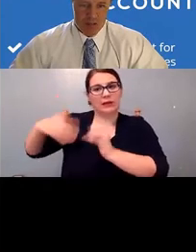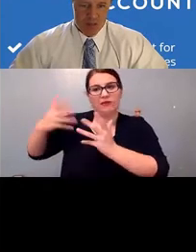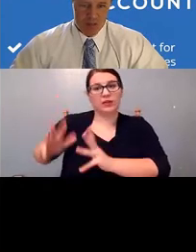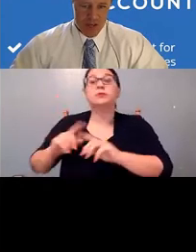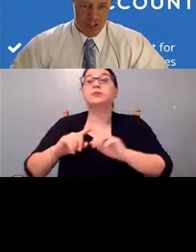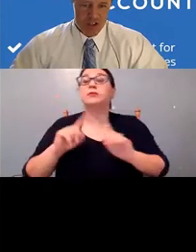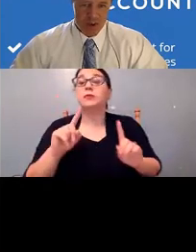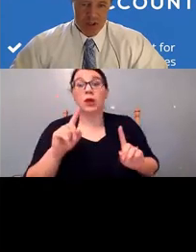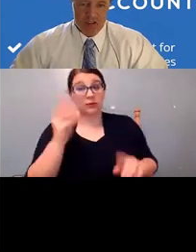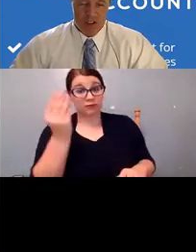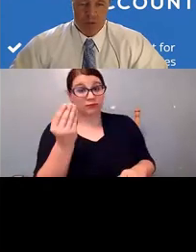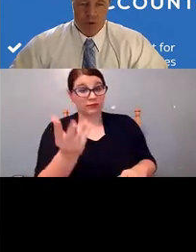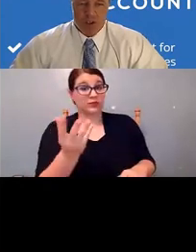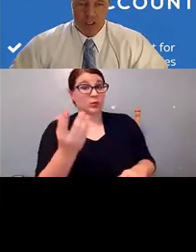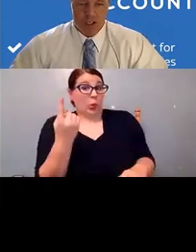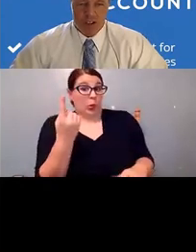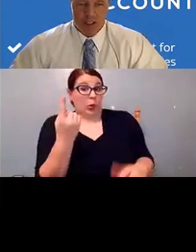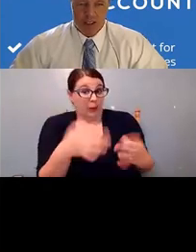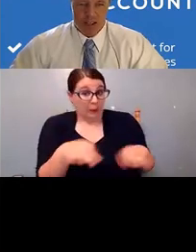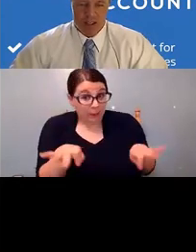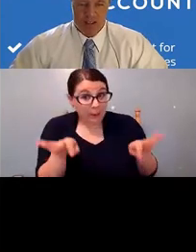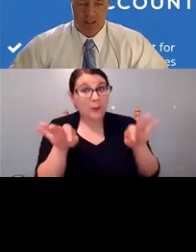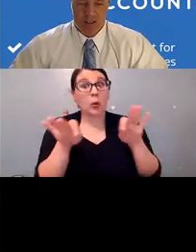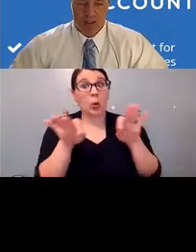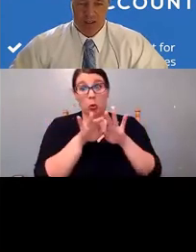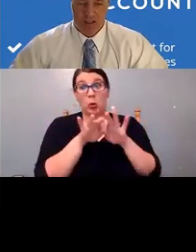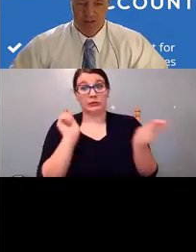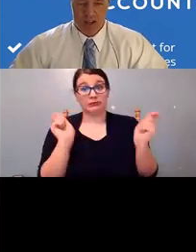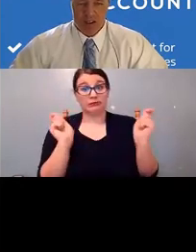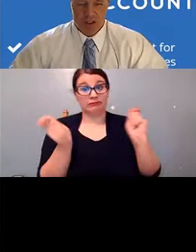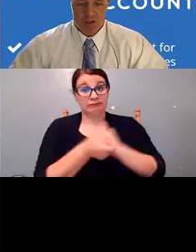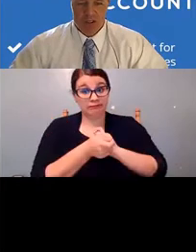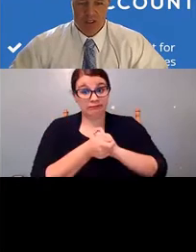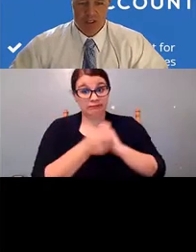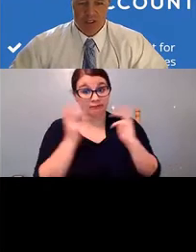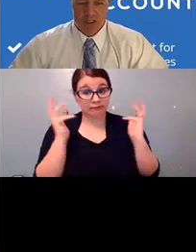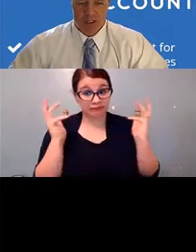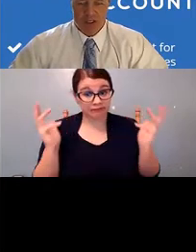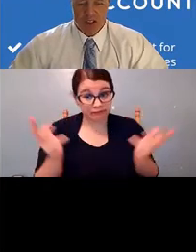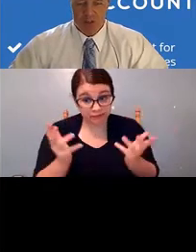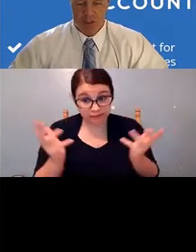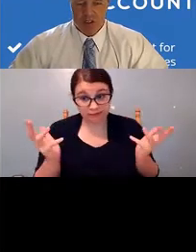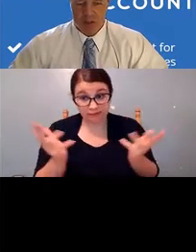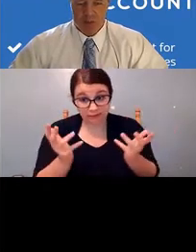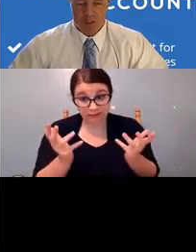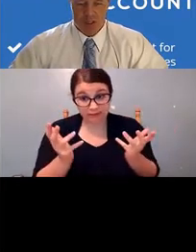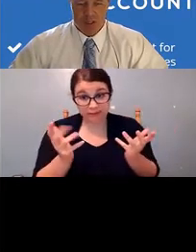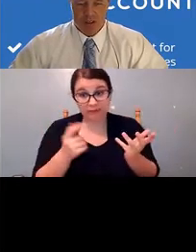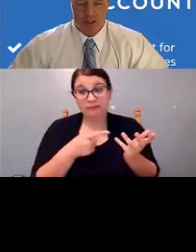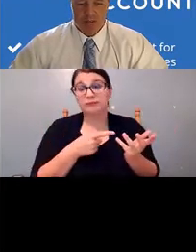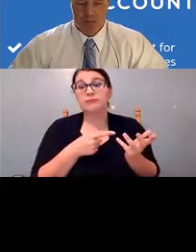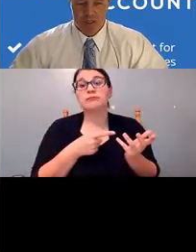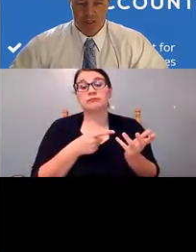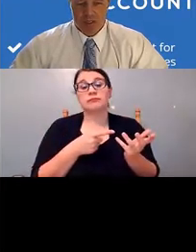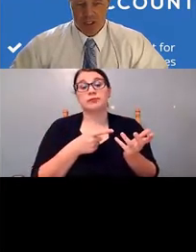the major ones that we're looking at in that final document that they put